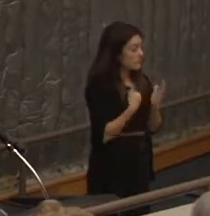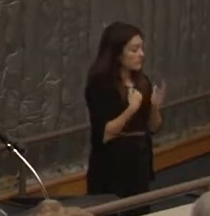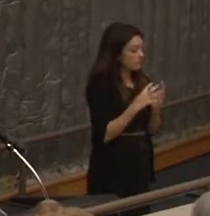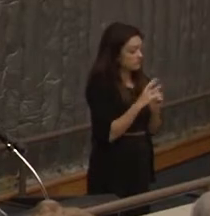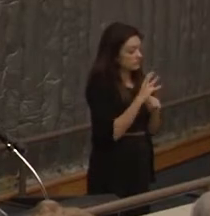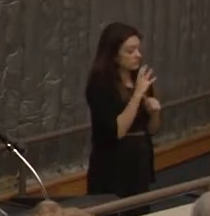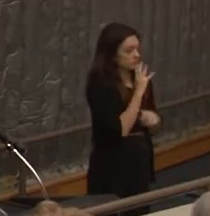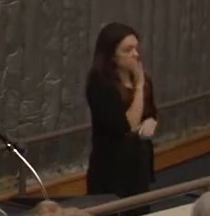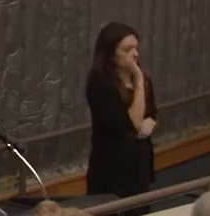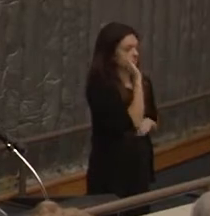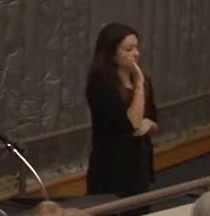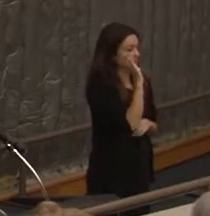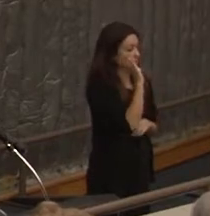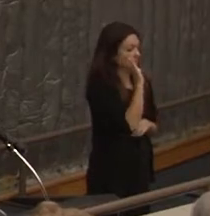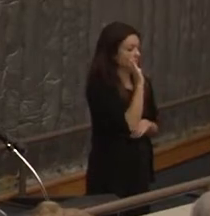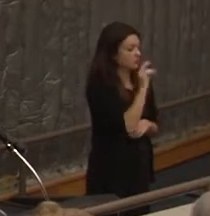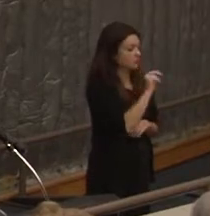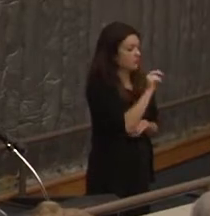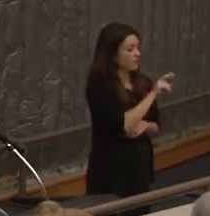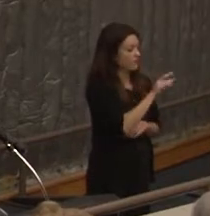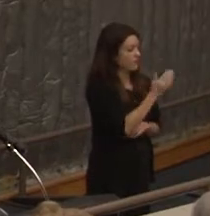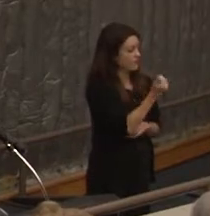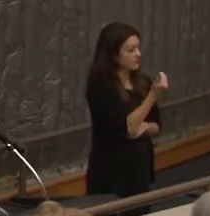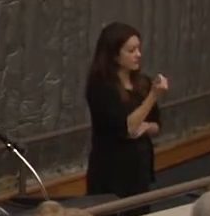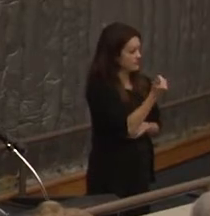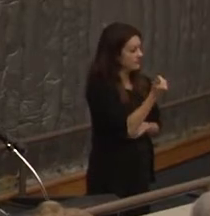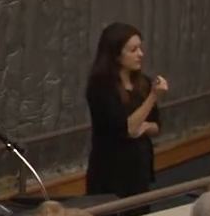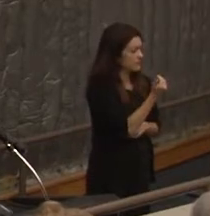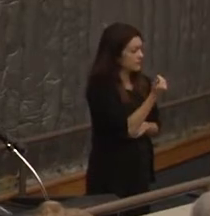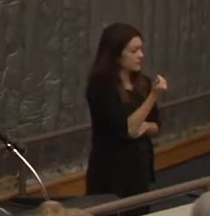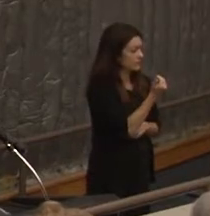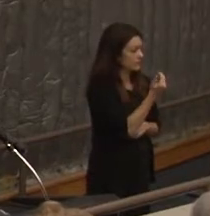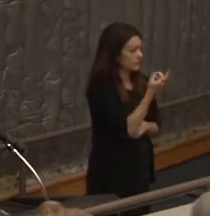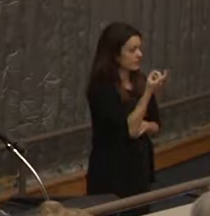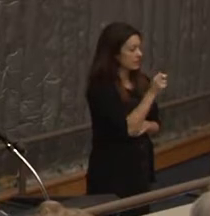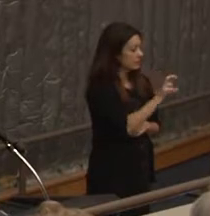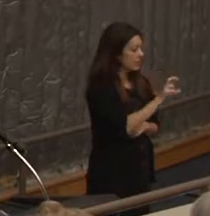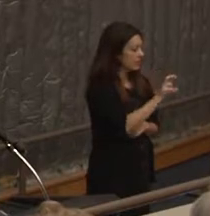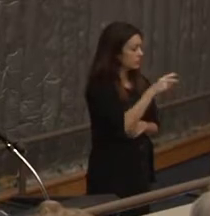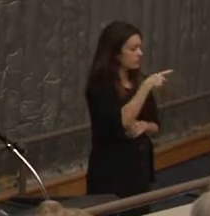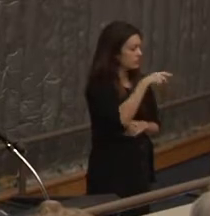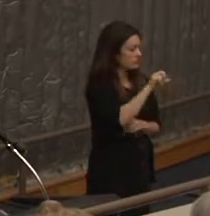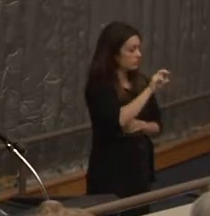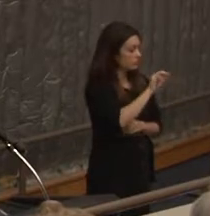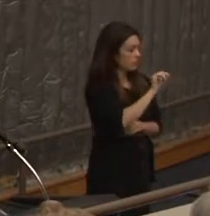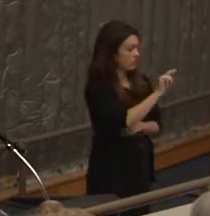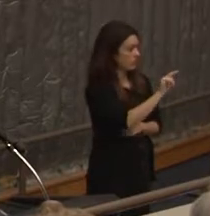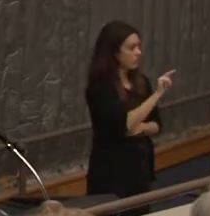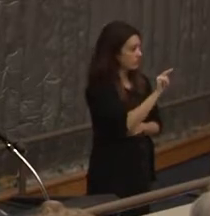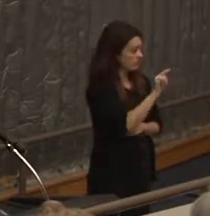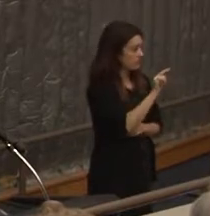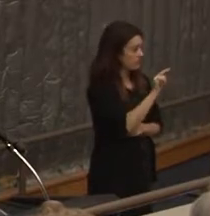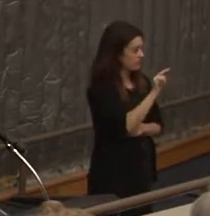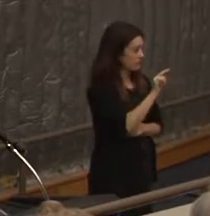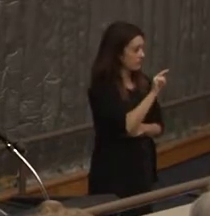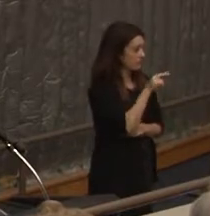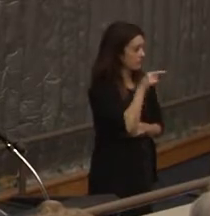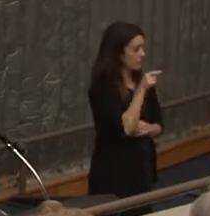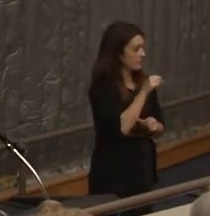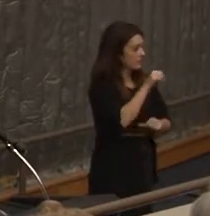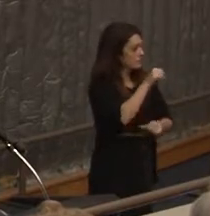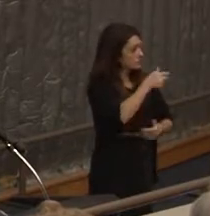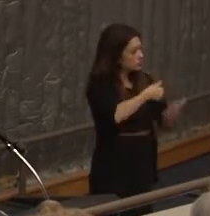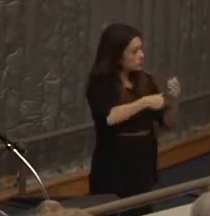on November 15th. Dr. Pearl, who's the Division Social